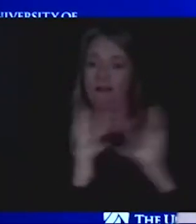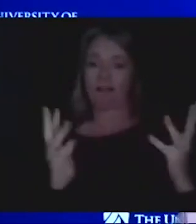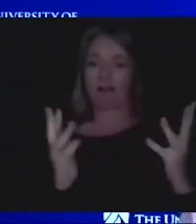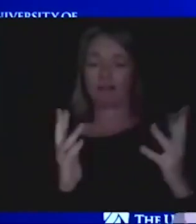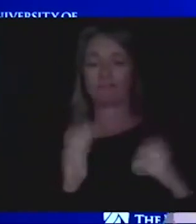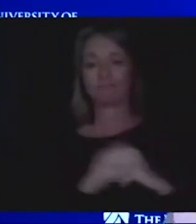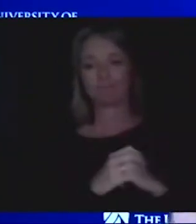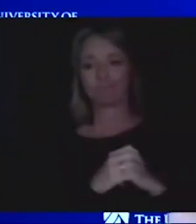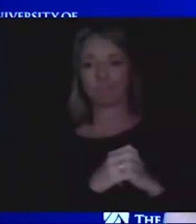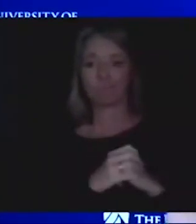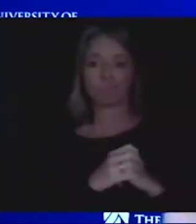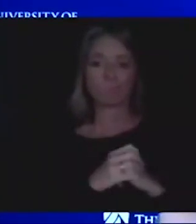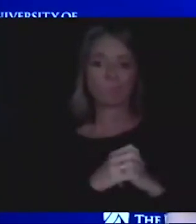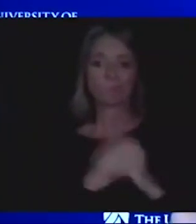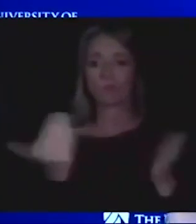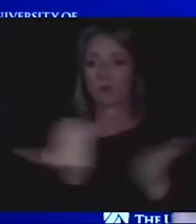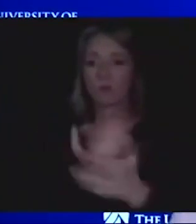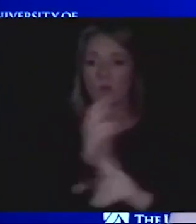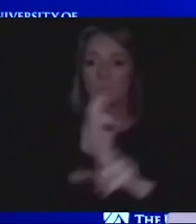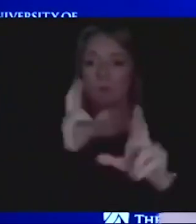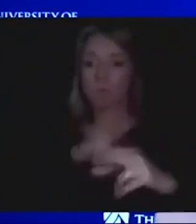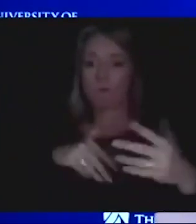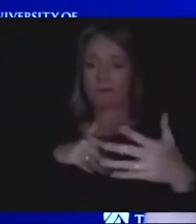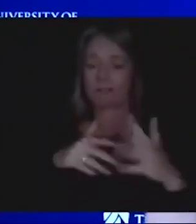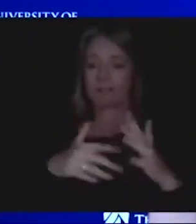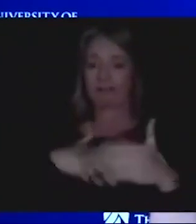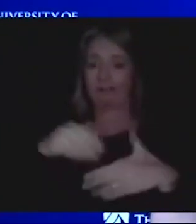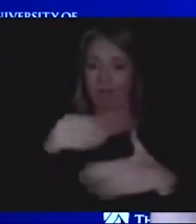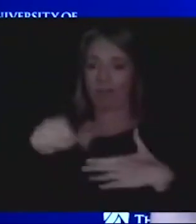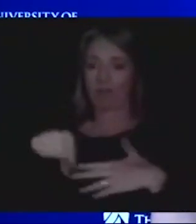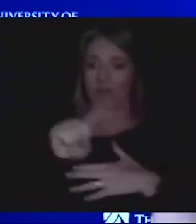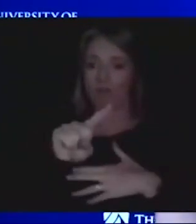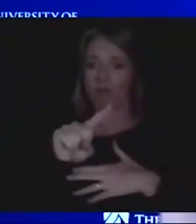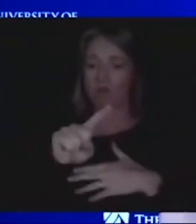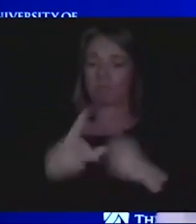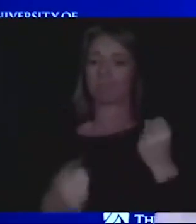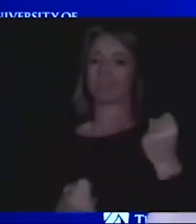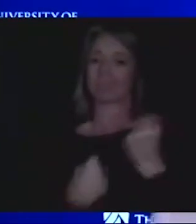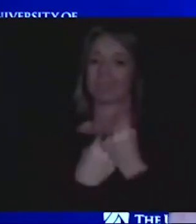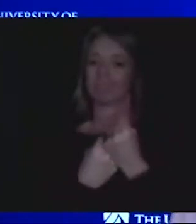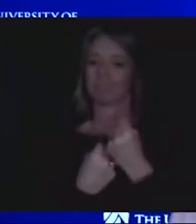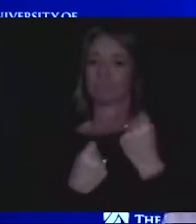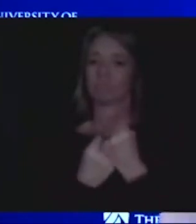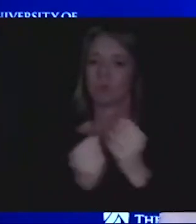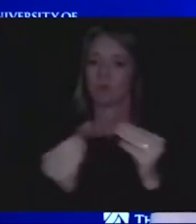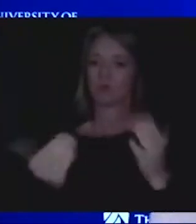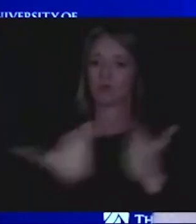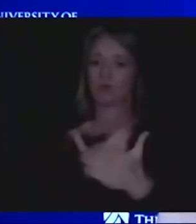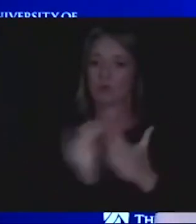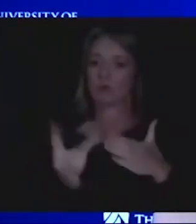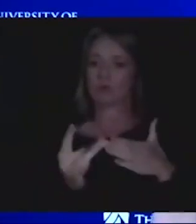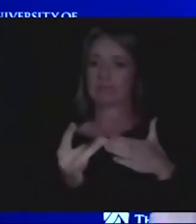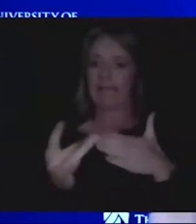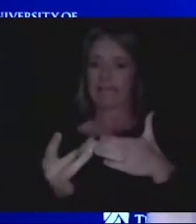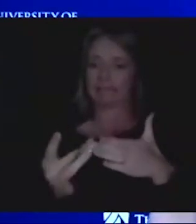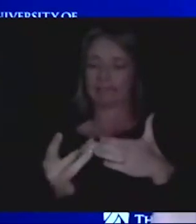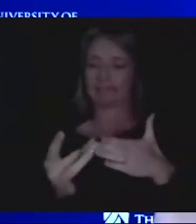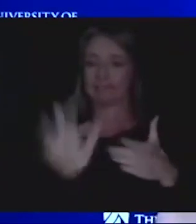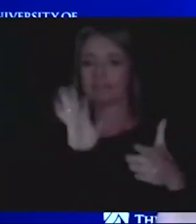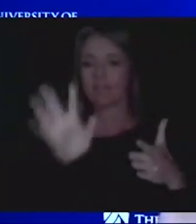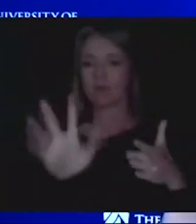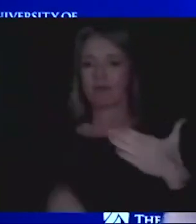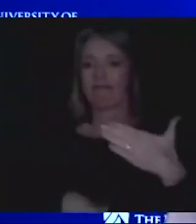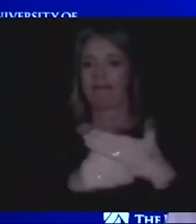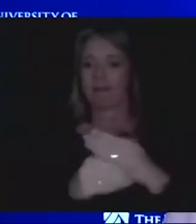new reports out that maybe support some new guidance that will be coming through with additional dosing